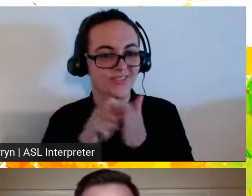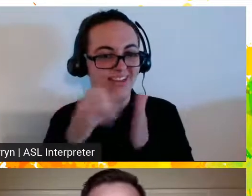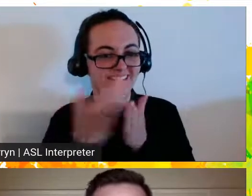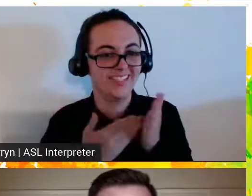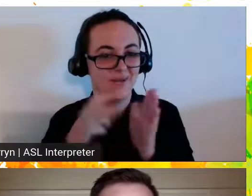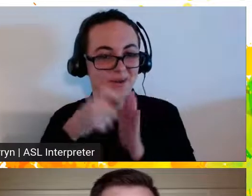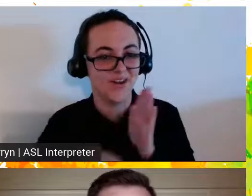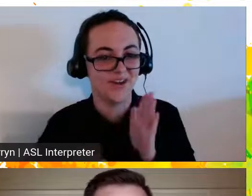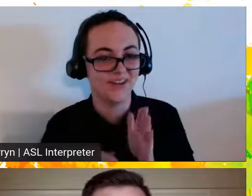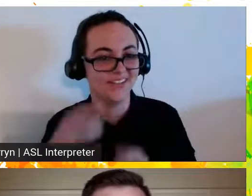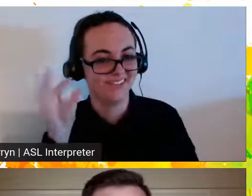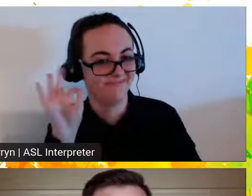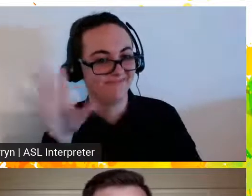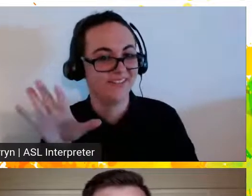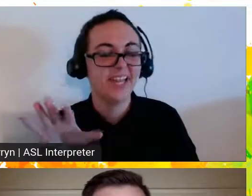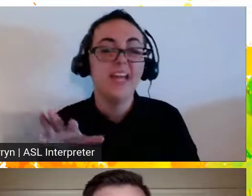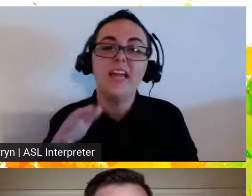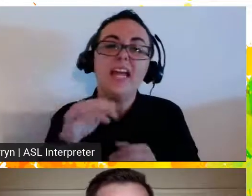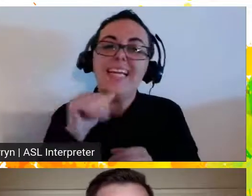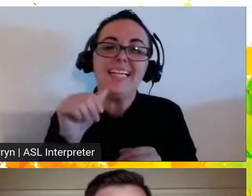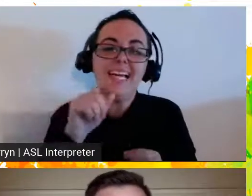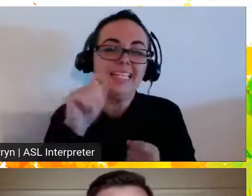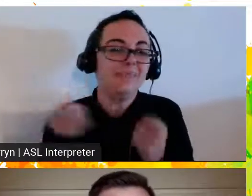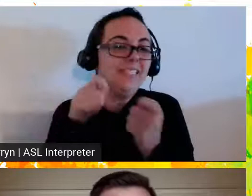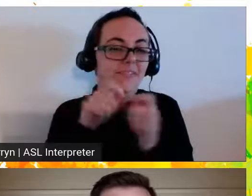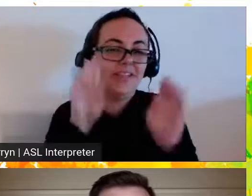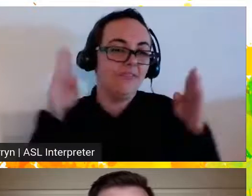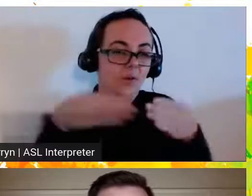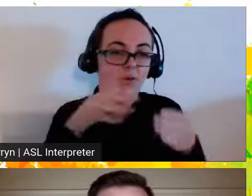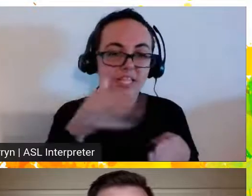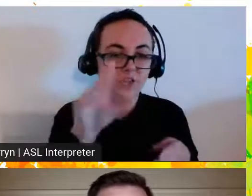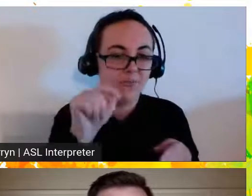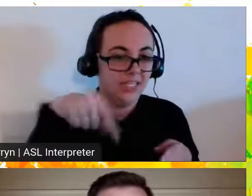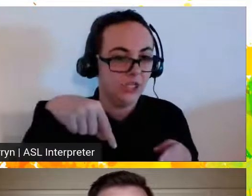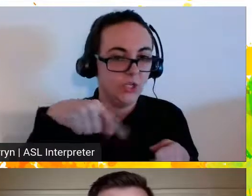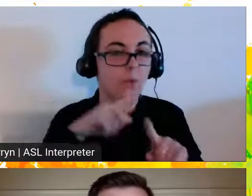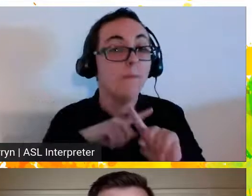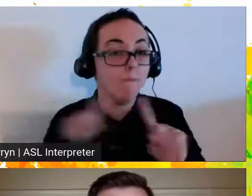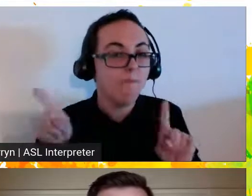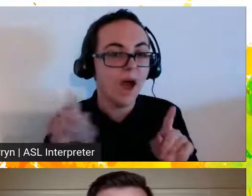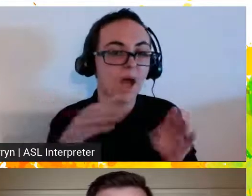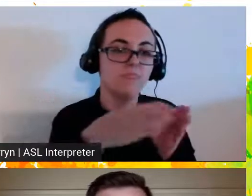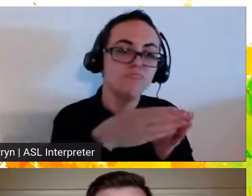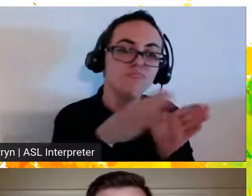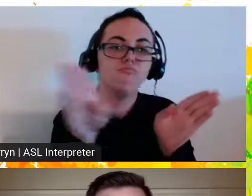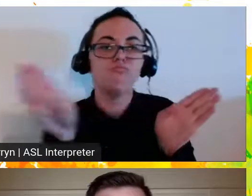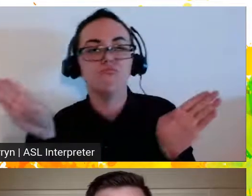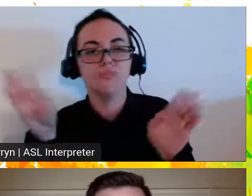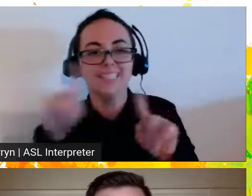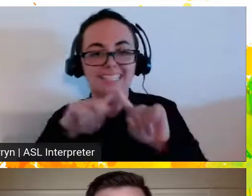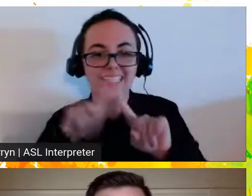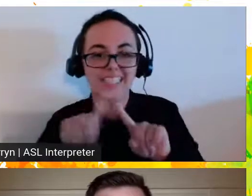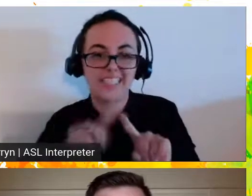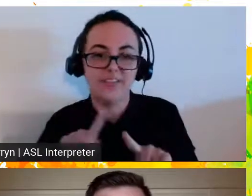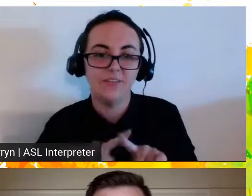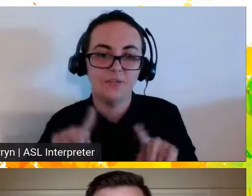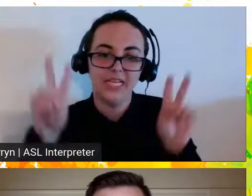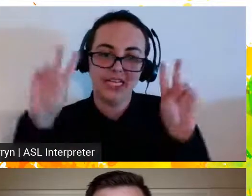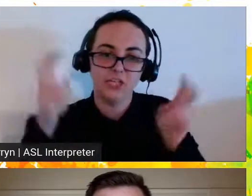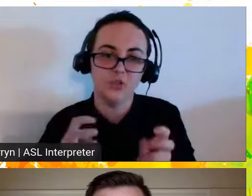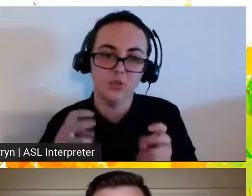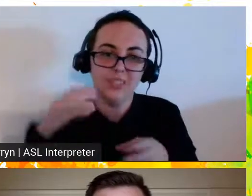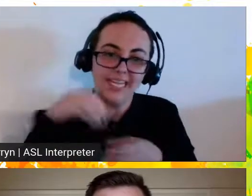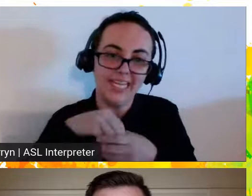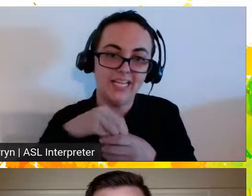LGBTQ issues in art, but it covers a broad swath of general major issues that the art world,